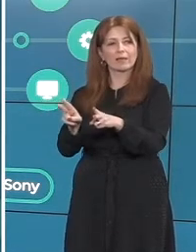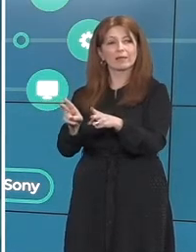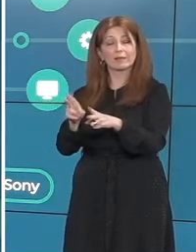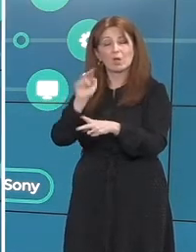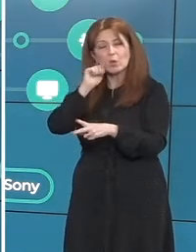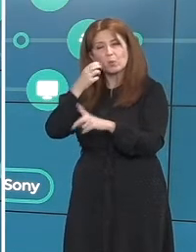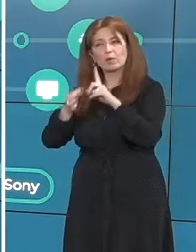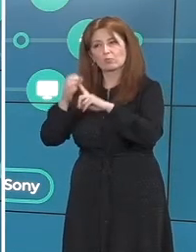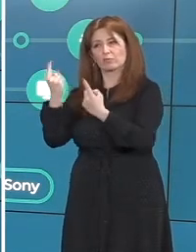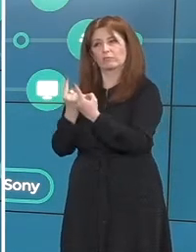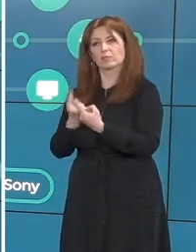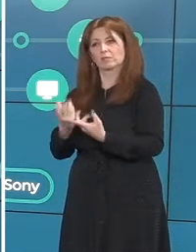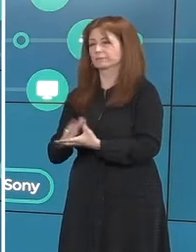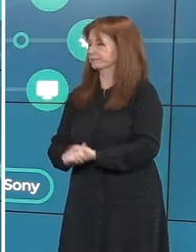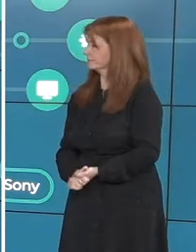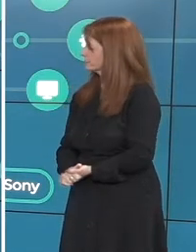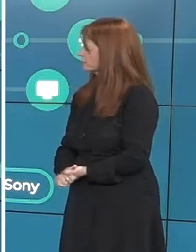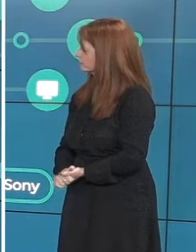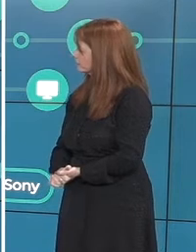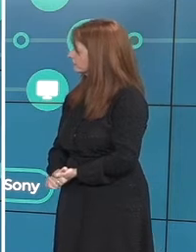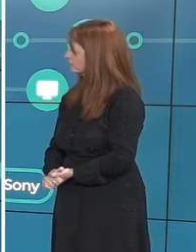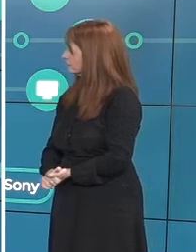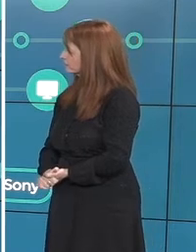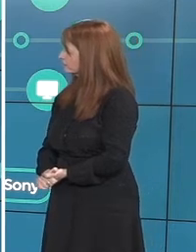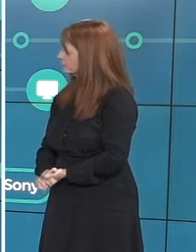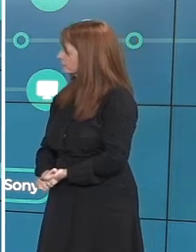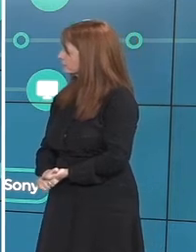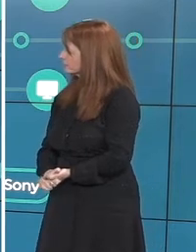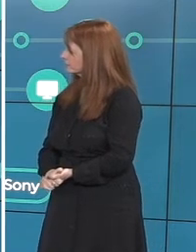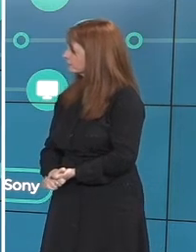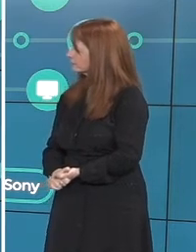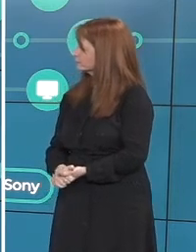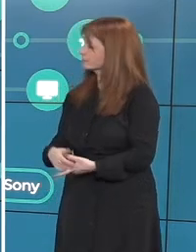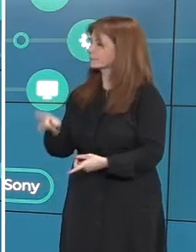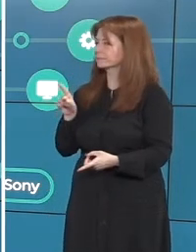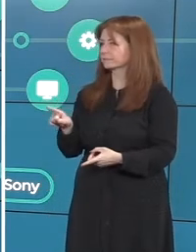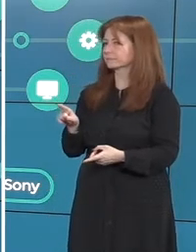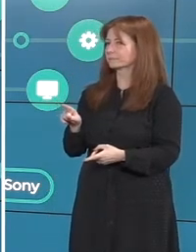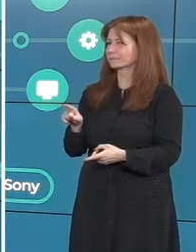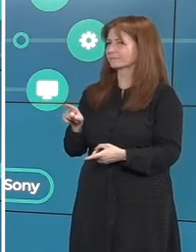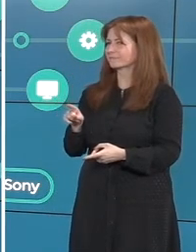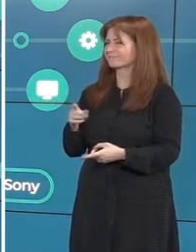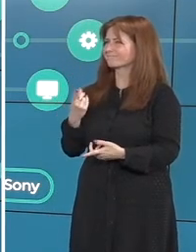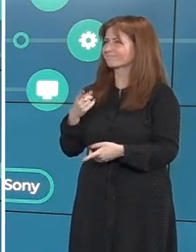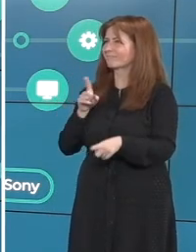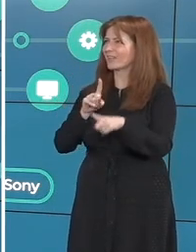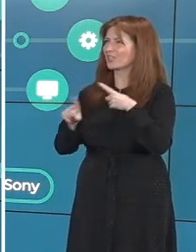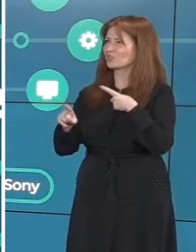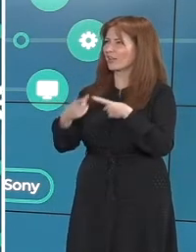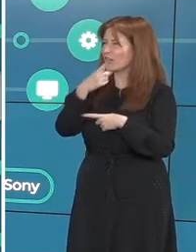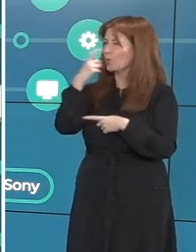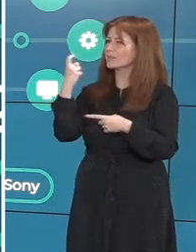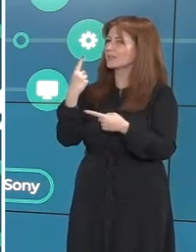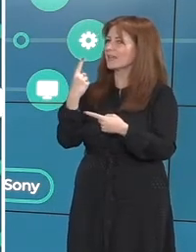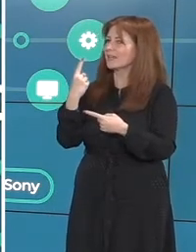overall. Mm-hmm. Mm-hmm. Excellent. For me, keying off on the statement I made earlier, trying to understand who I'm talking to, because there's a couple different ways you